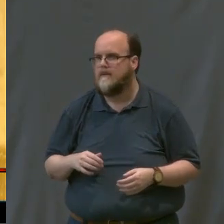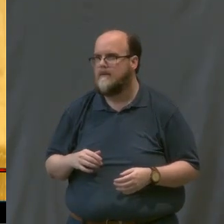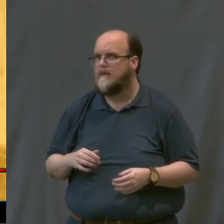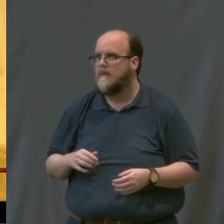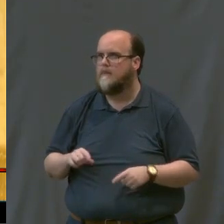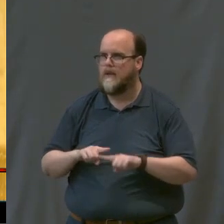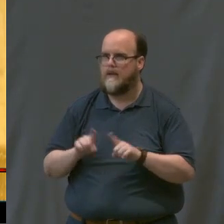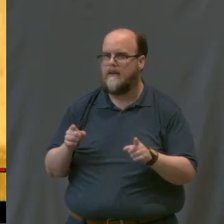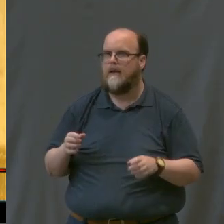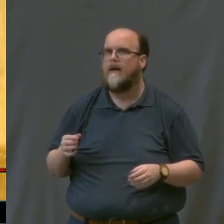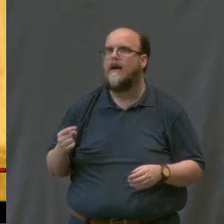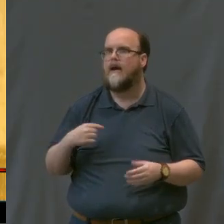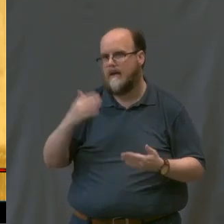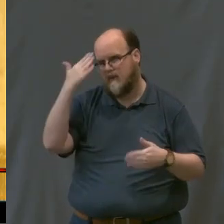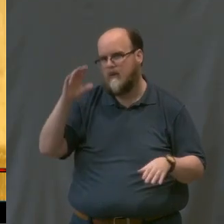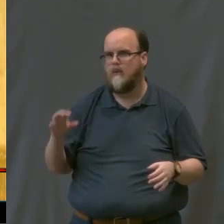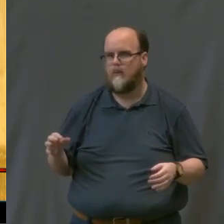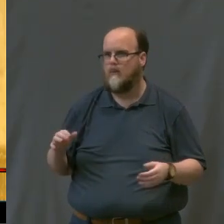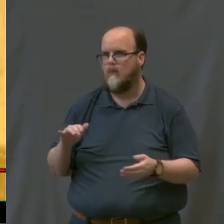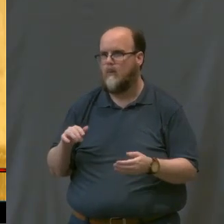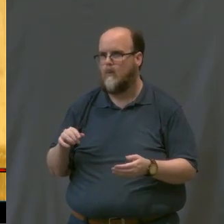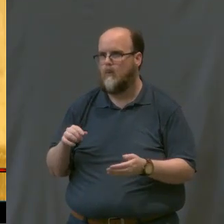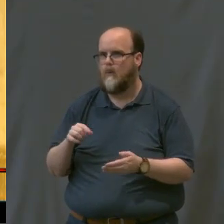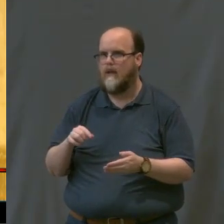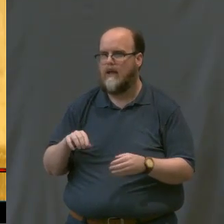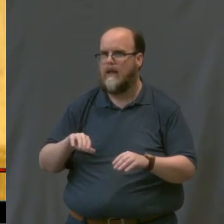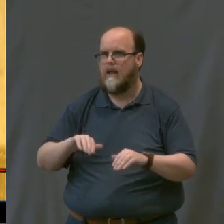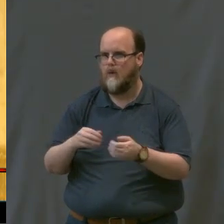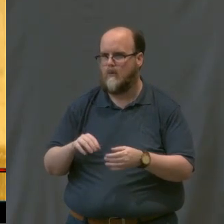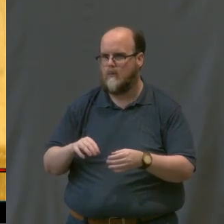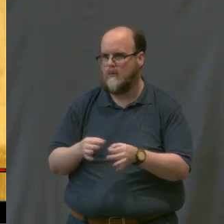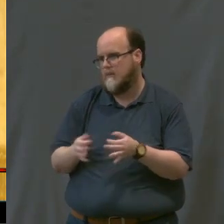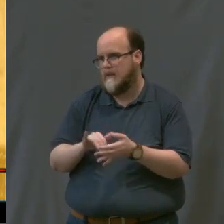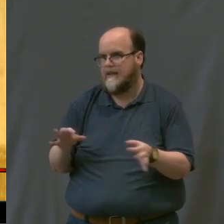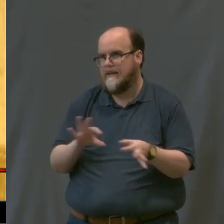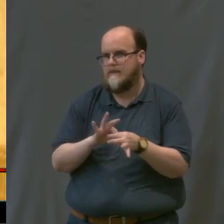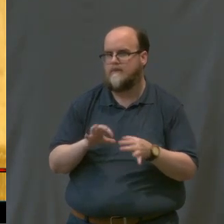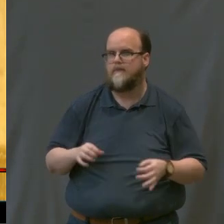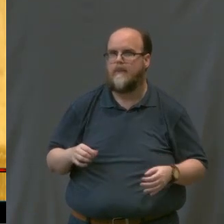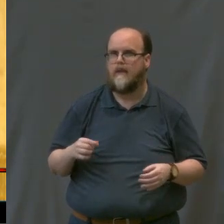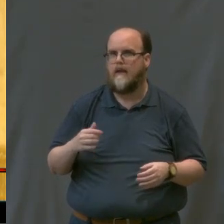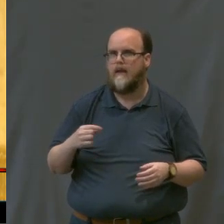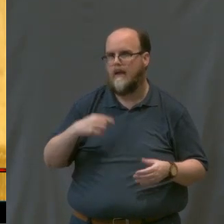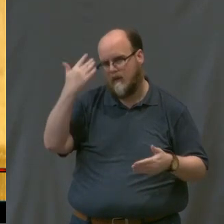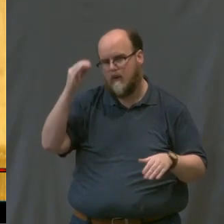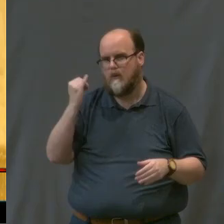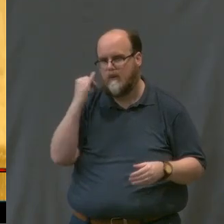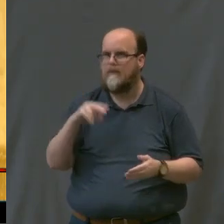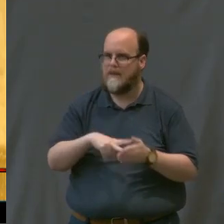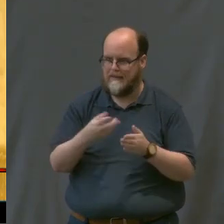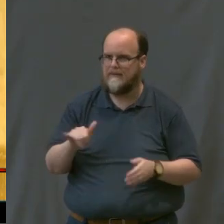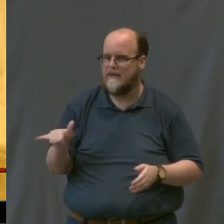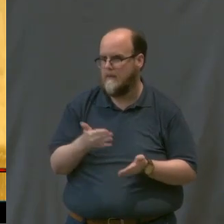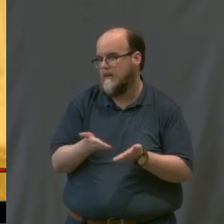Revelation, but I don't know the connection. I don't know the prophetic connection. I don't know if they're even talking about the same thing.